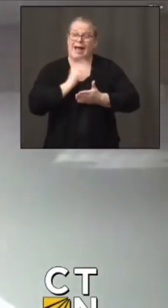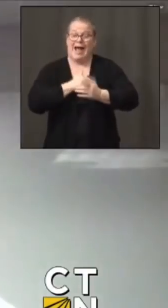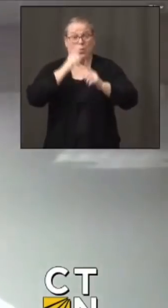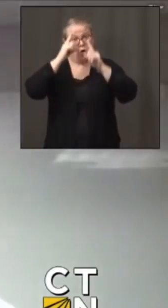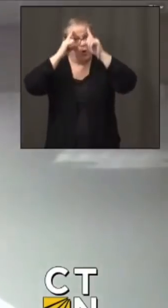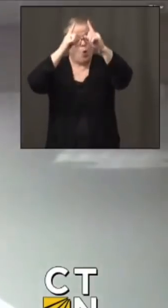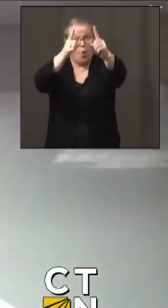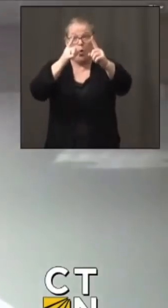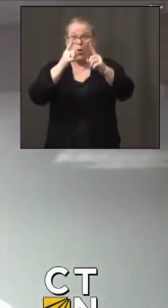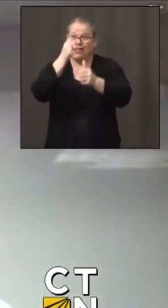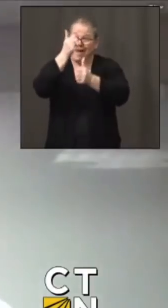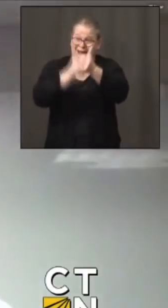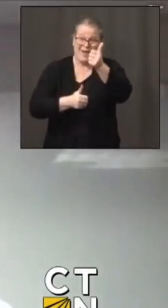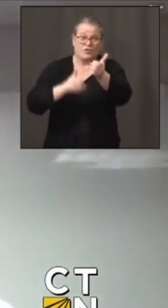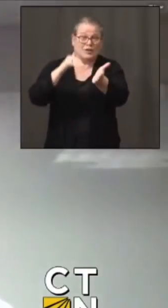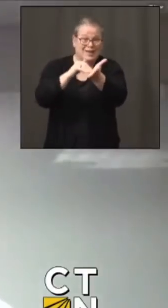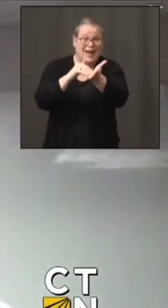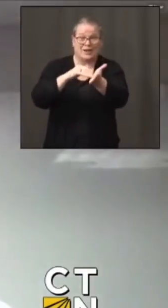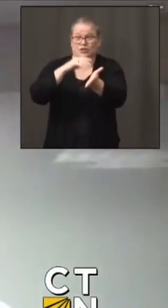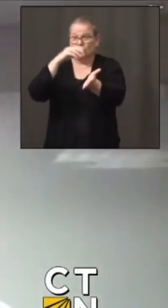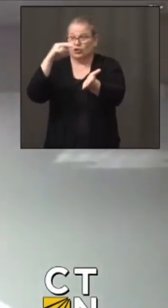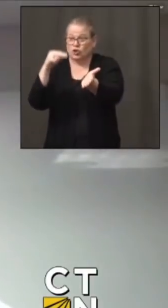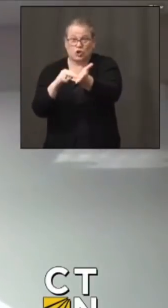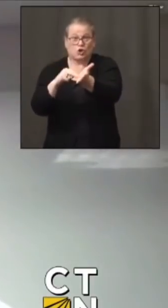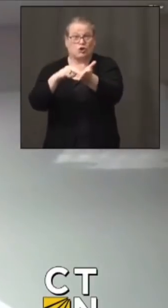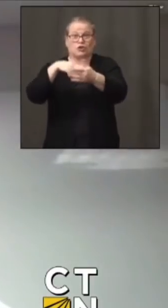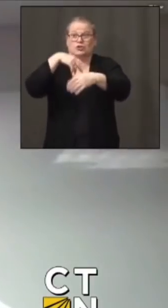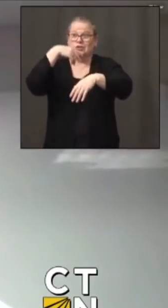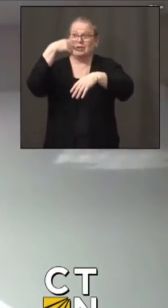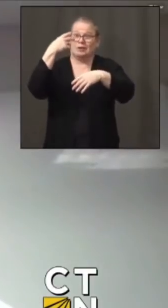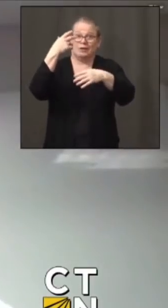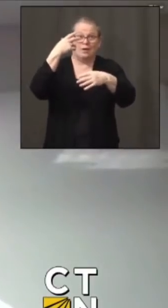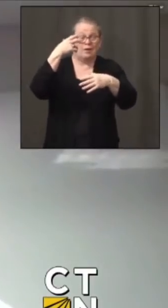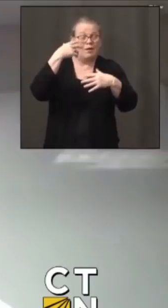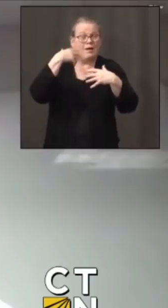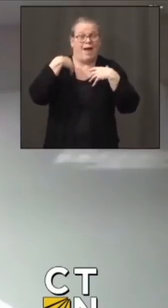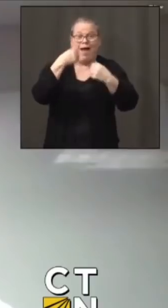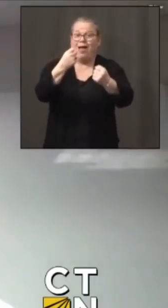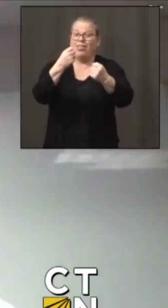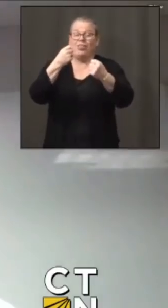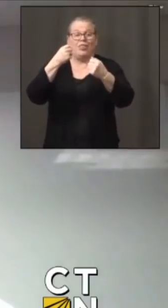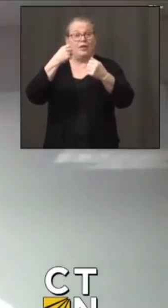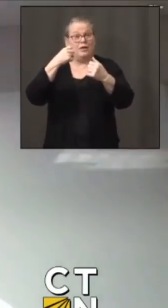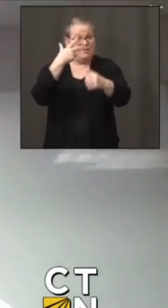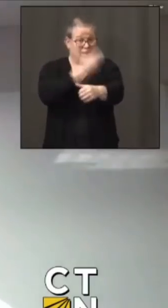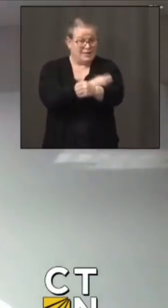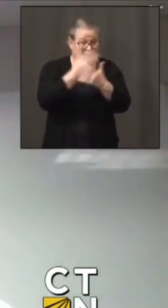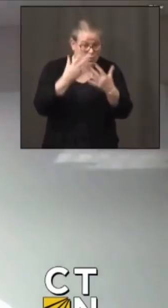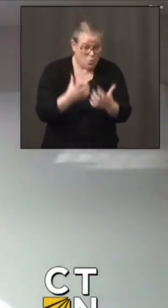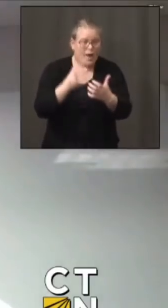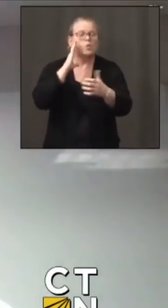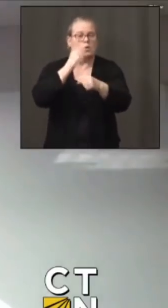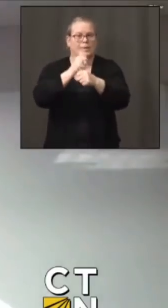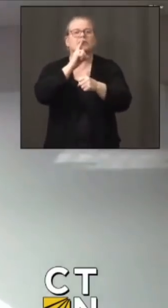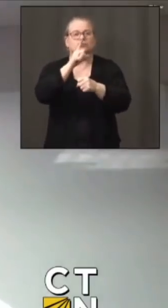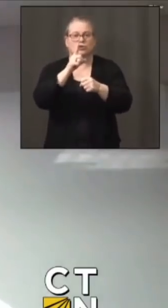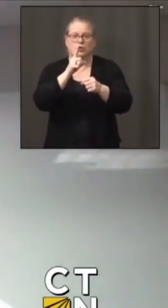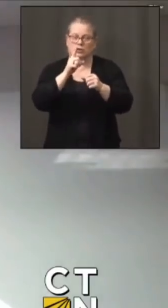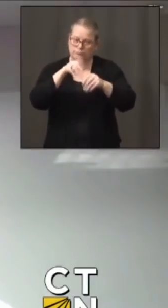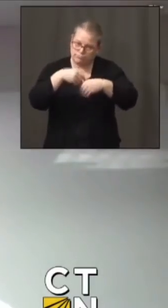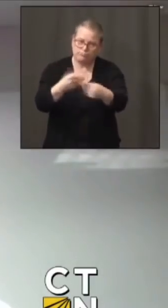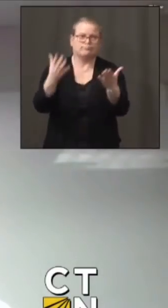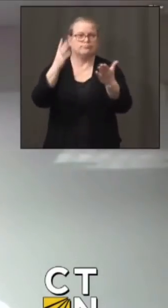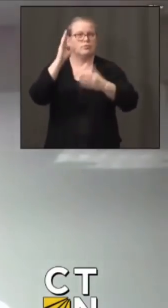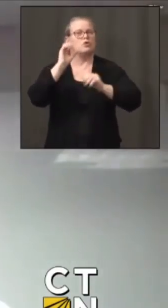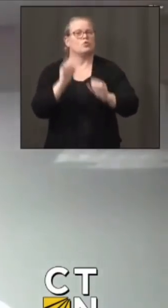healthcare provider, every citizen in Connecticut who wants a vaccine, and if we will ensure that whatever process is in place and